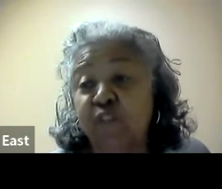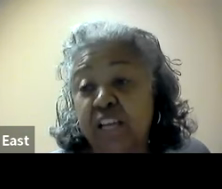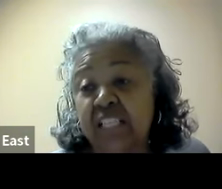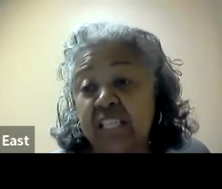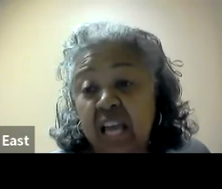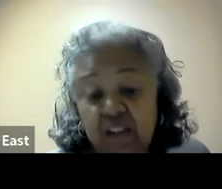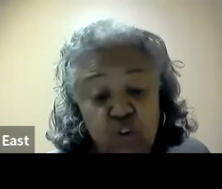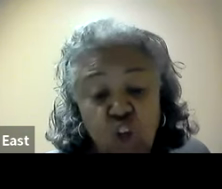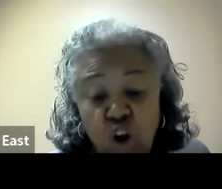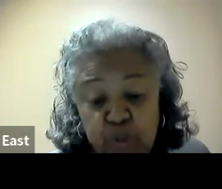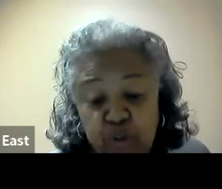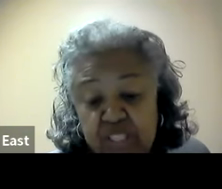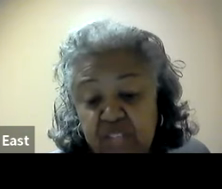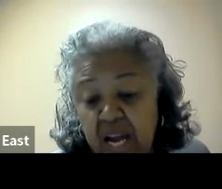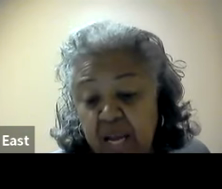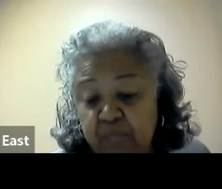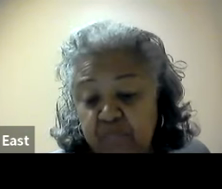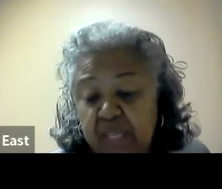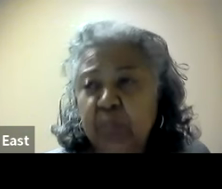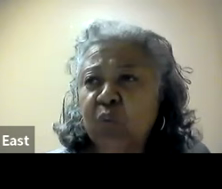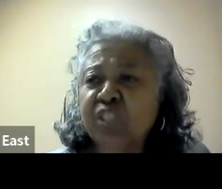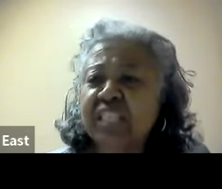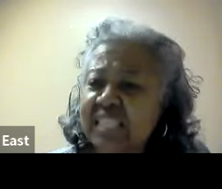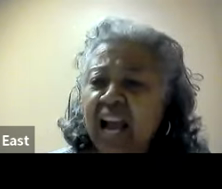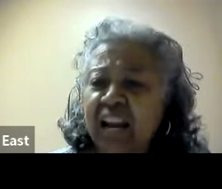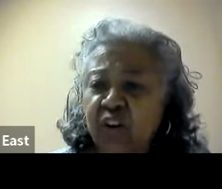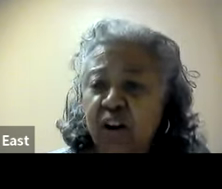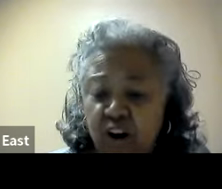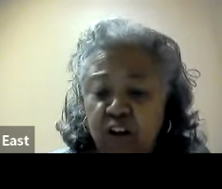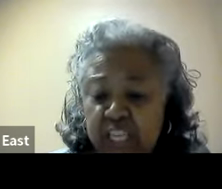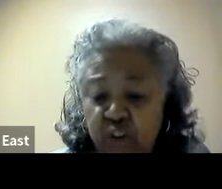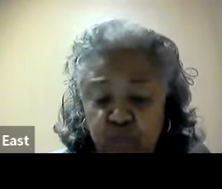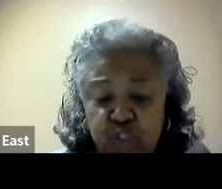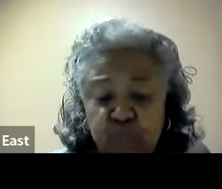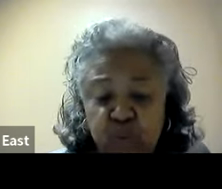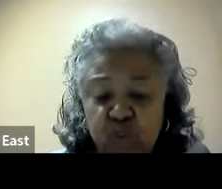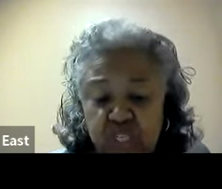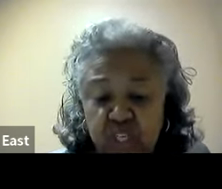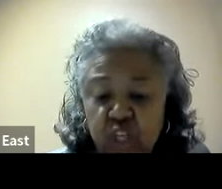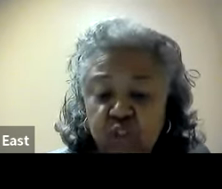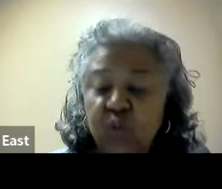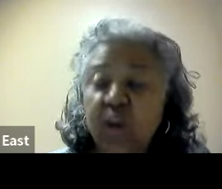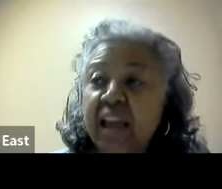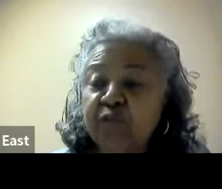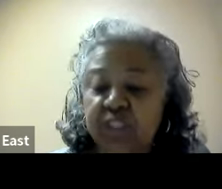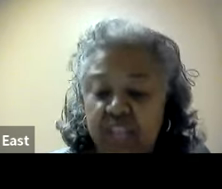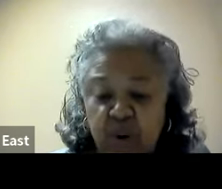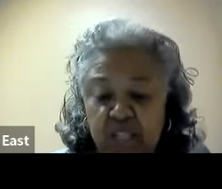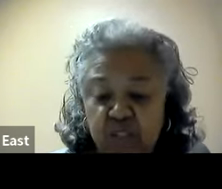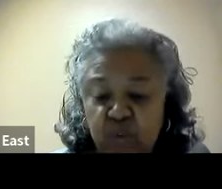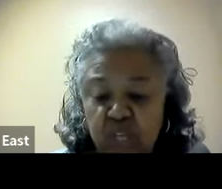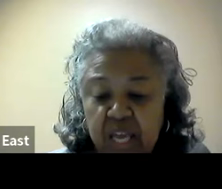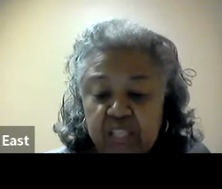others were affected for long periods of time. But it was the desire of our leader, Bishop Thurston, to do